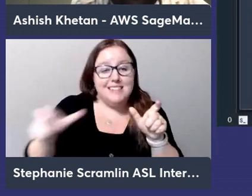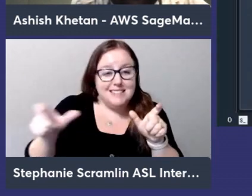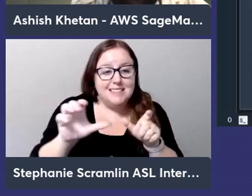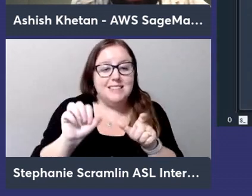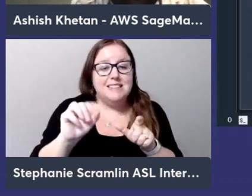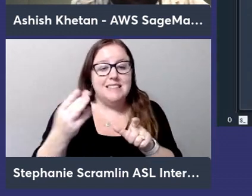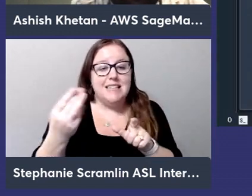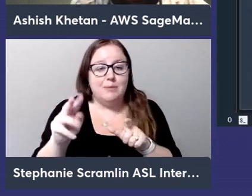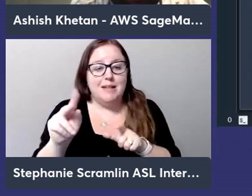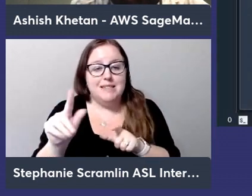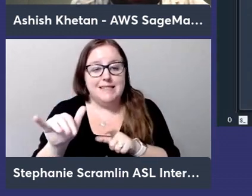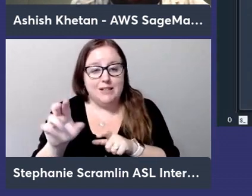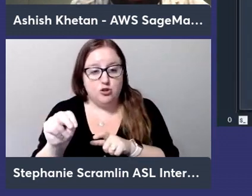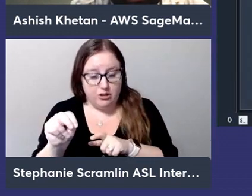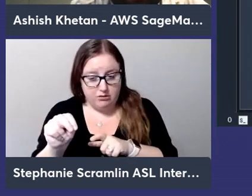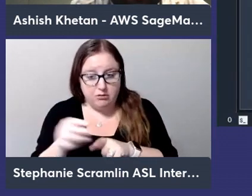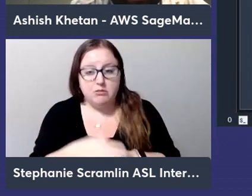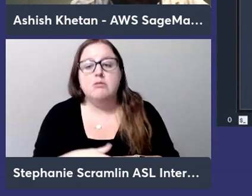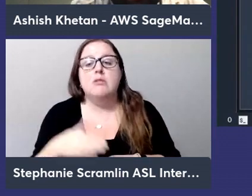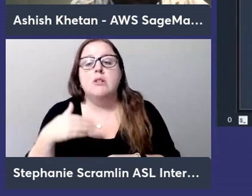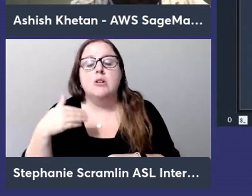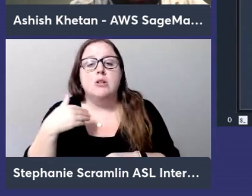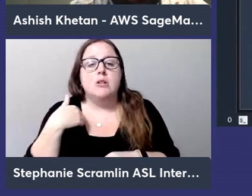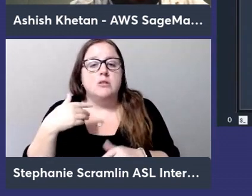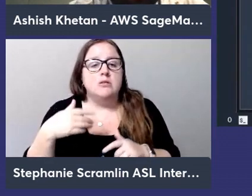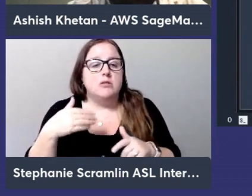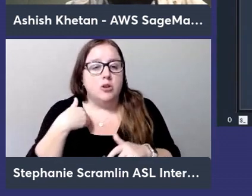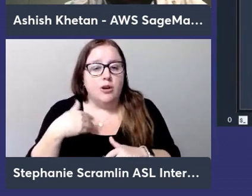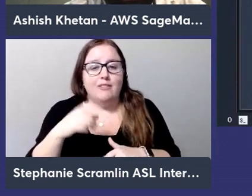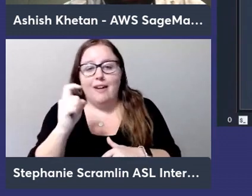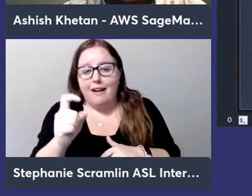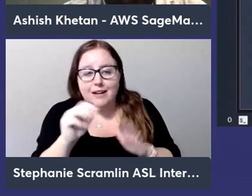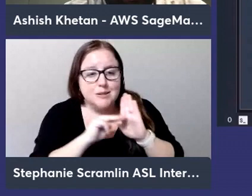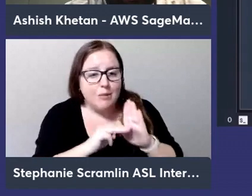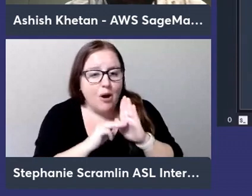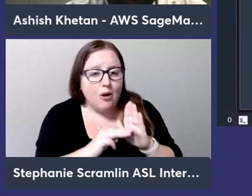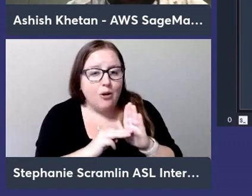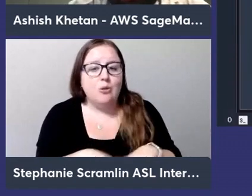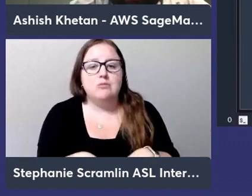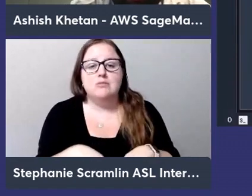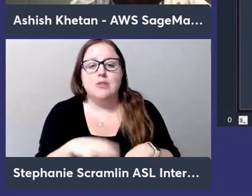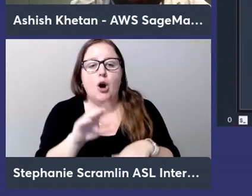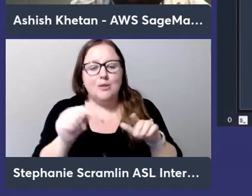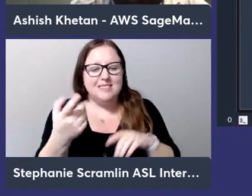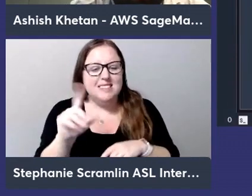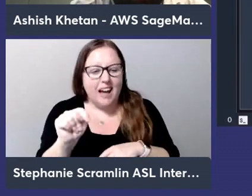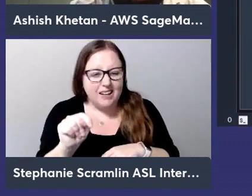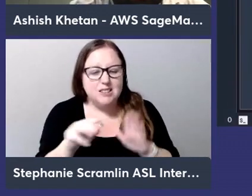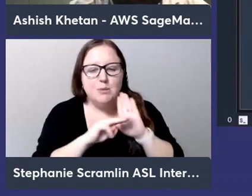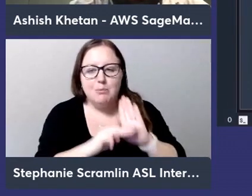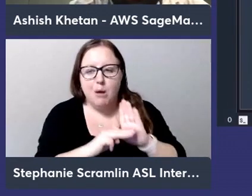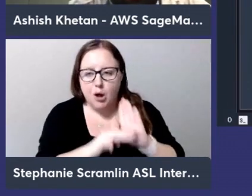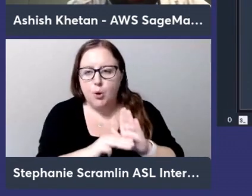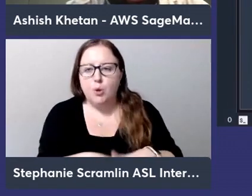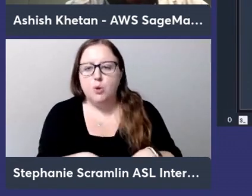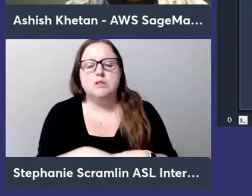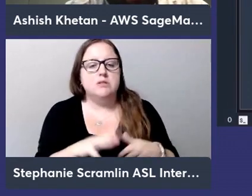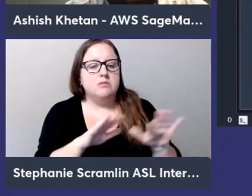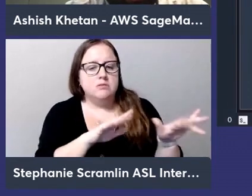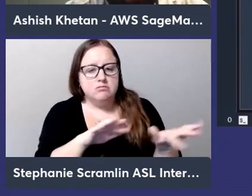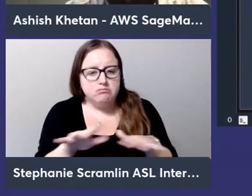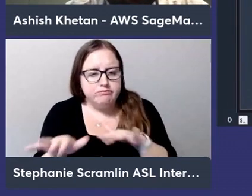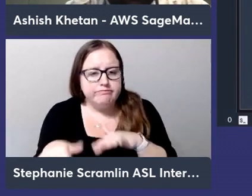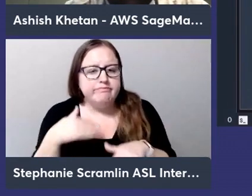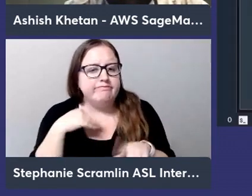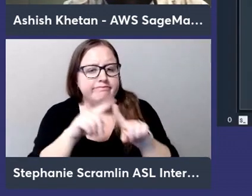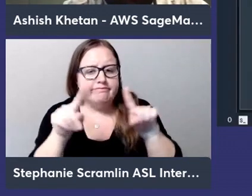only these, you have beyond vision models, you have text models. You want to do a text classification, whether it is a good movie review or is it a negative